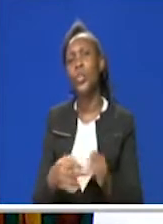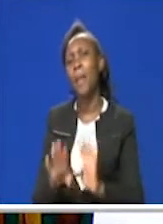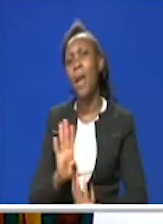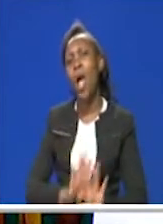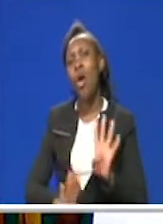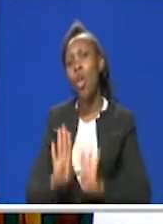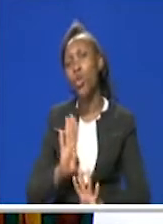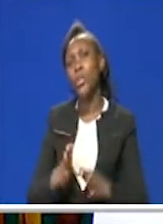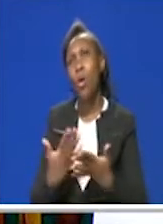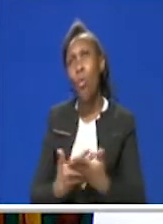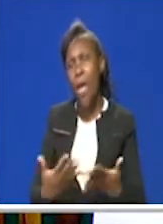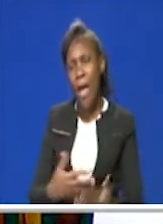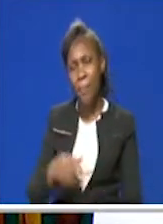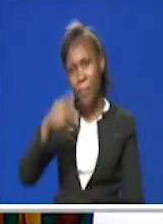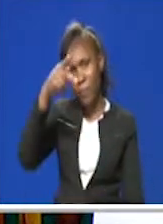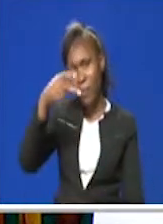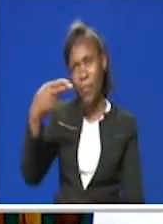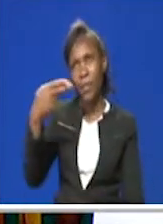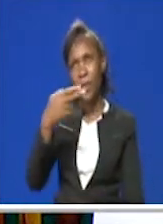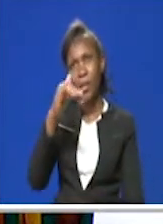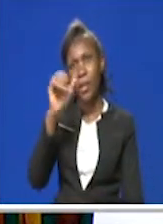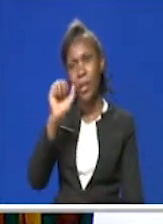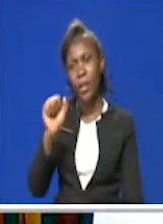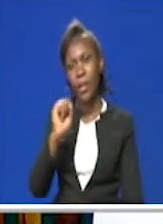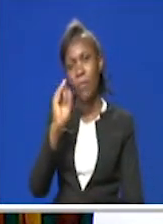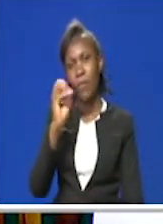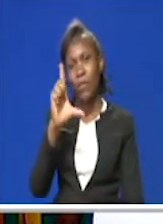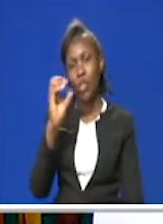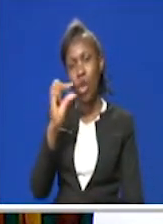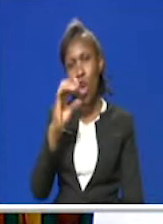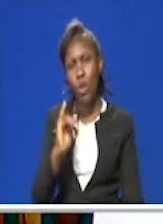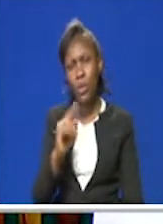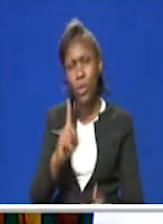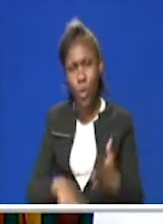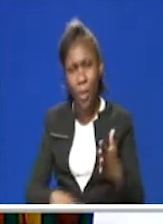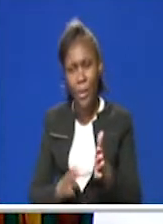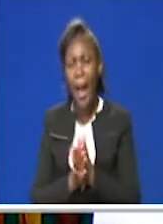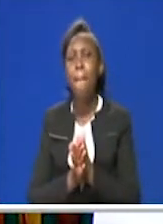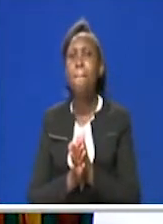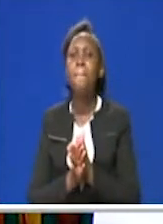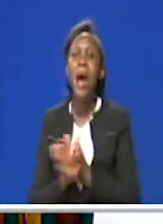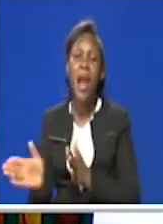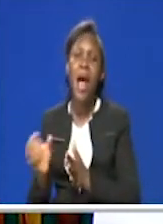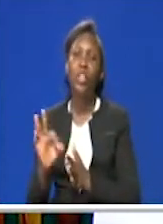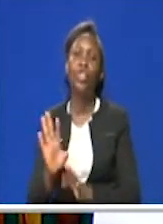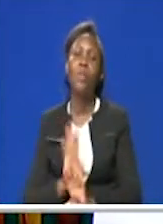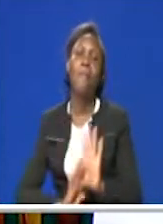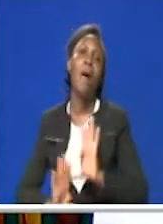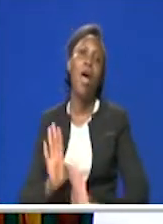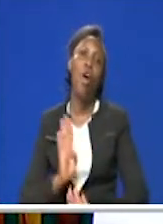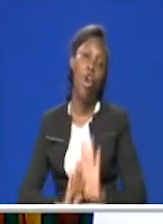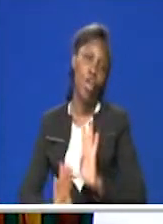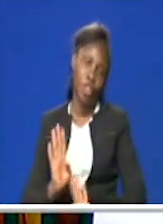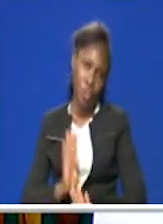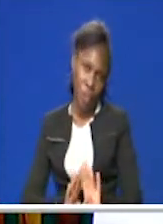where physiology was defined as a branch of biology or a sub-branch